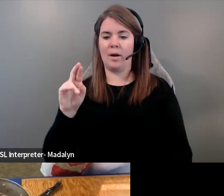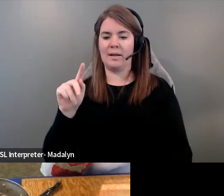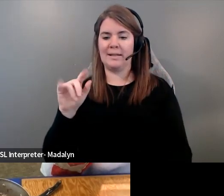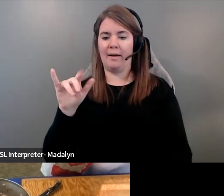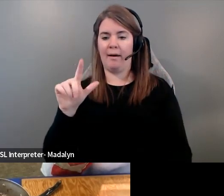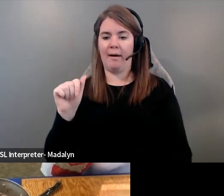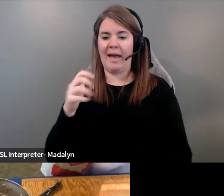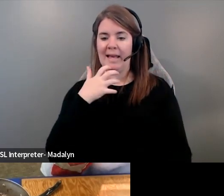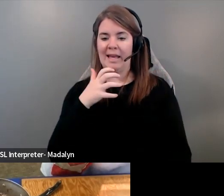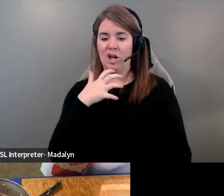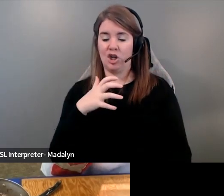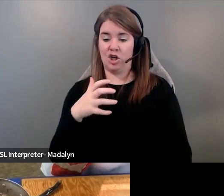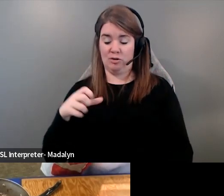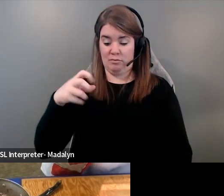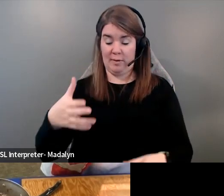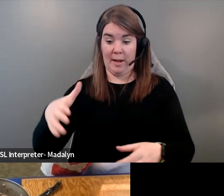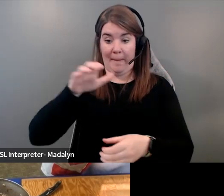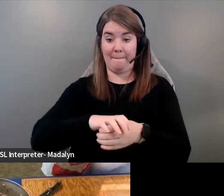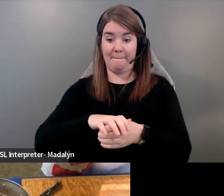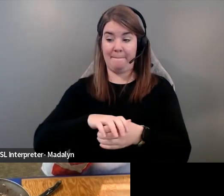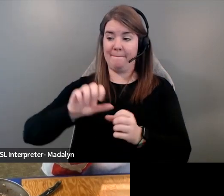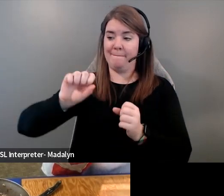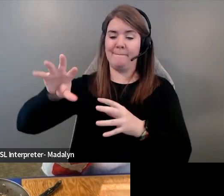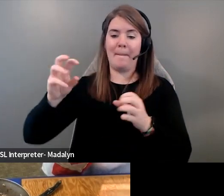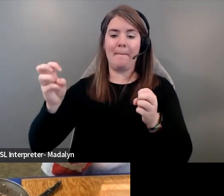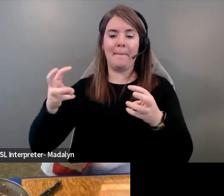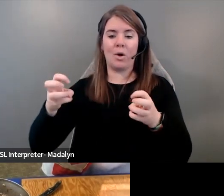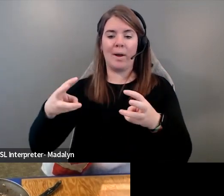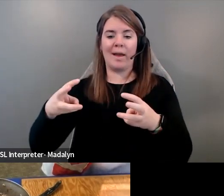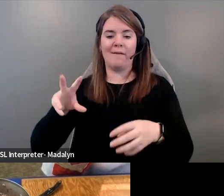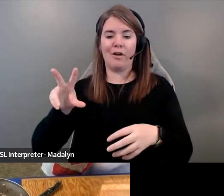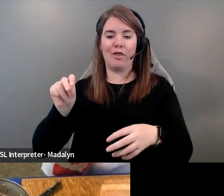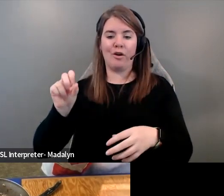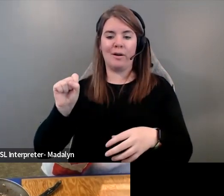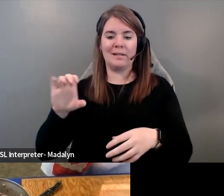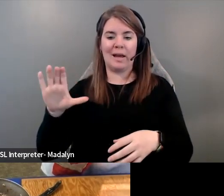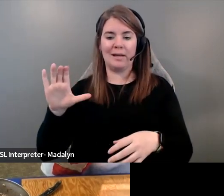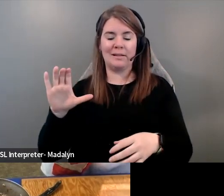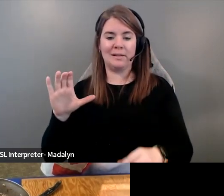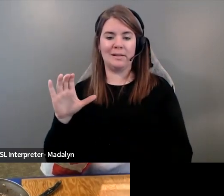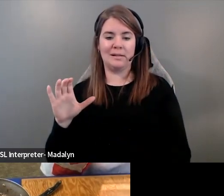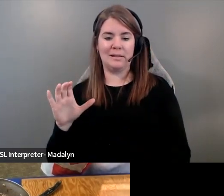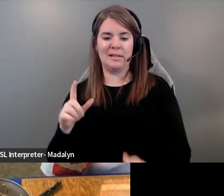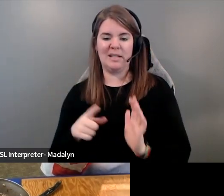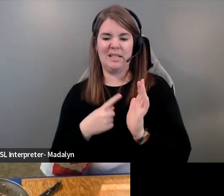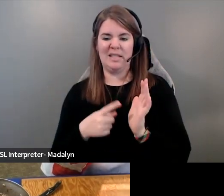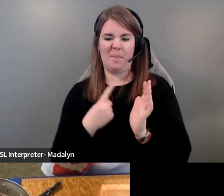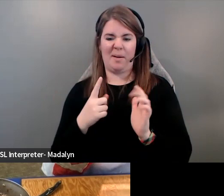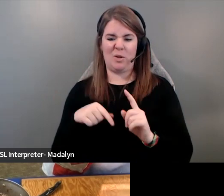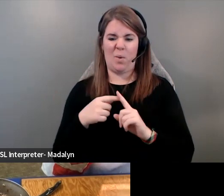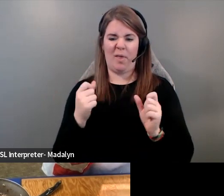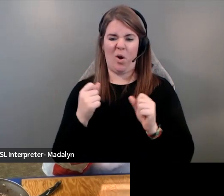in it, put it in the microwave like 30 seconds, because sometimes coming out of the fridge, they might be too stiff to fold without